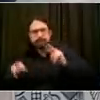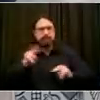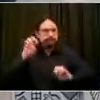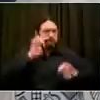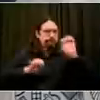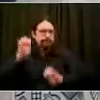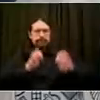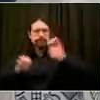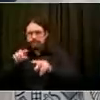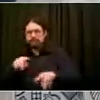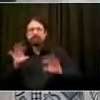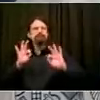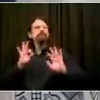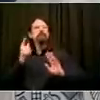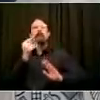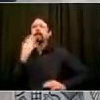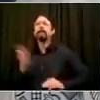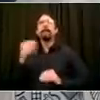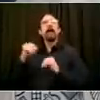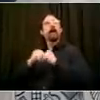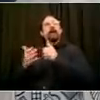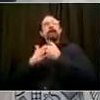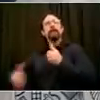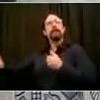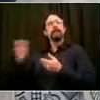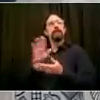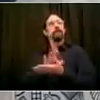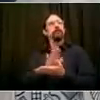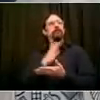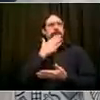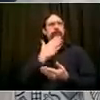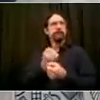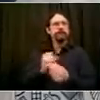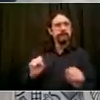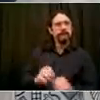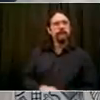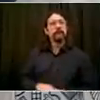can understand, and being really clear